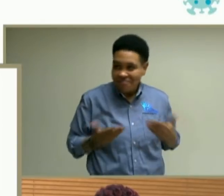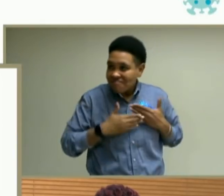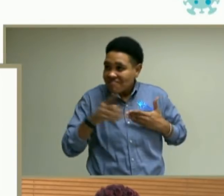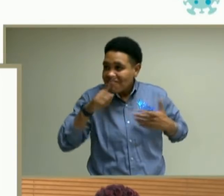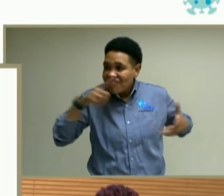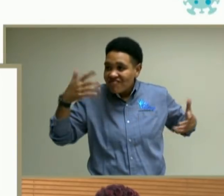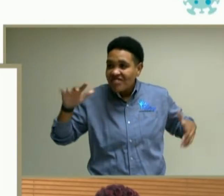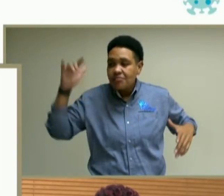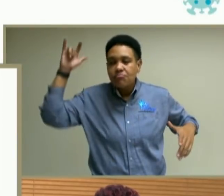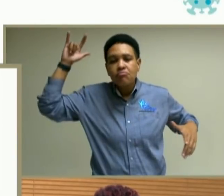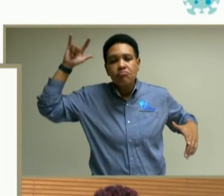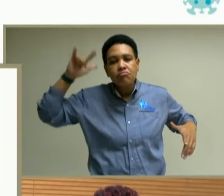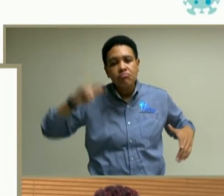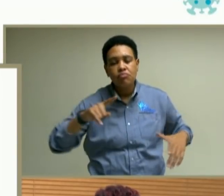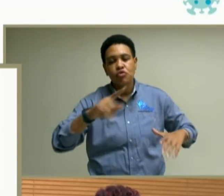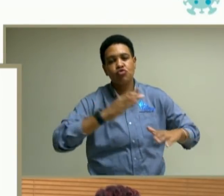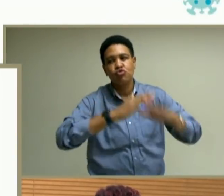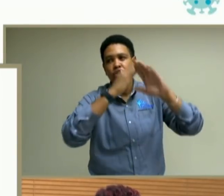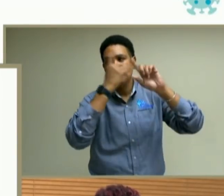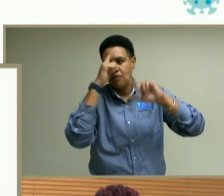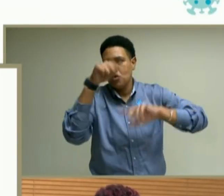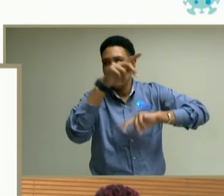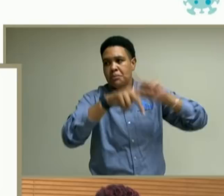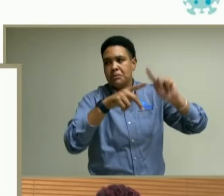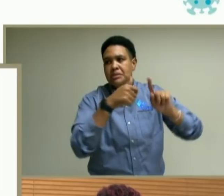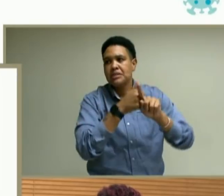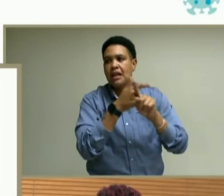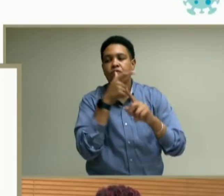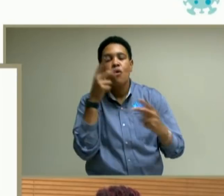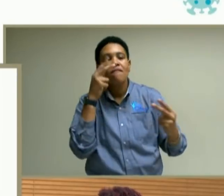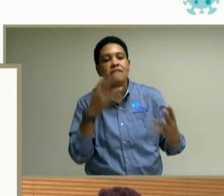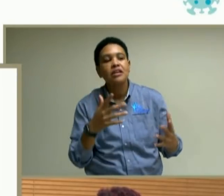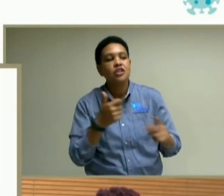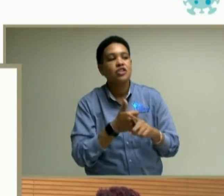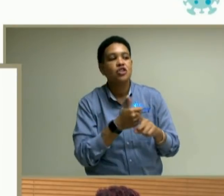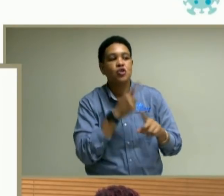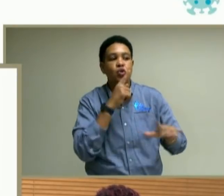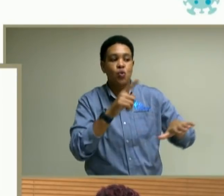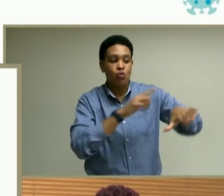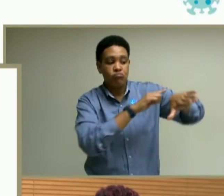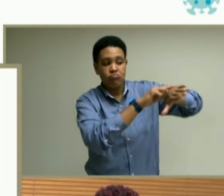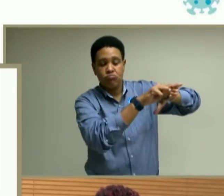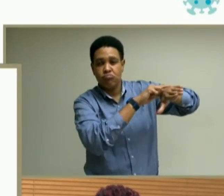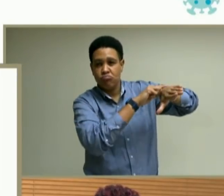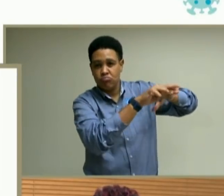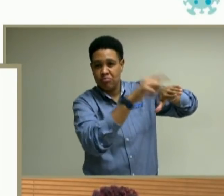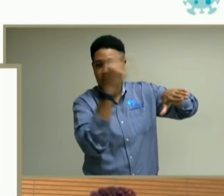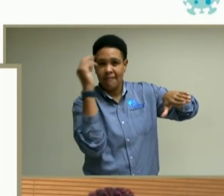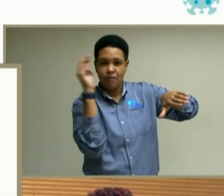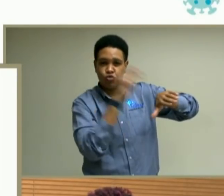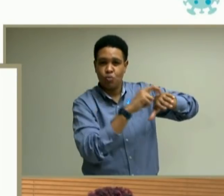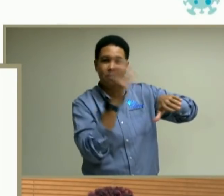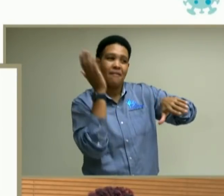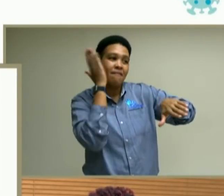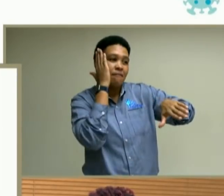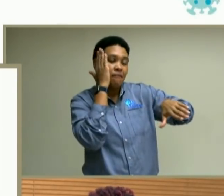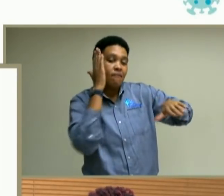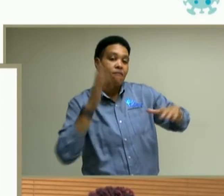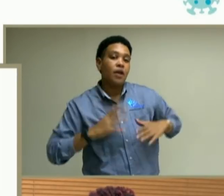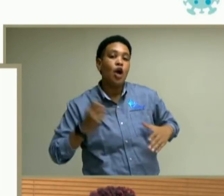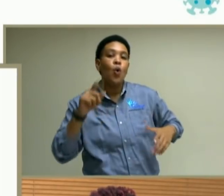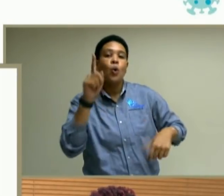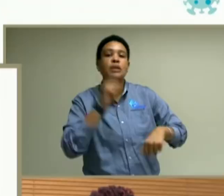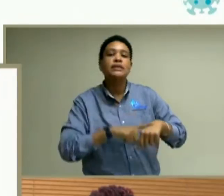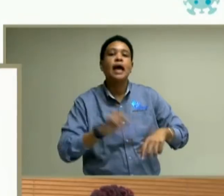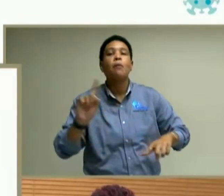you arrive, you are restricted for those persons who are visitors to the resilient corridor or your place of residence during your period